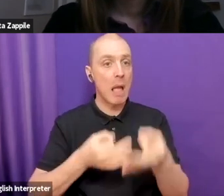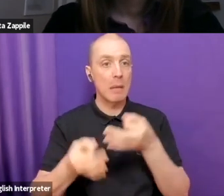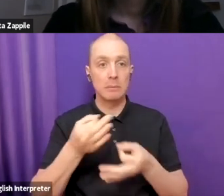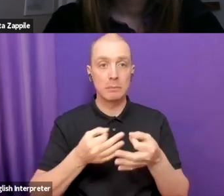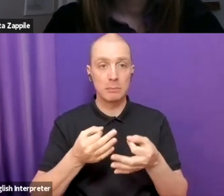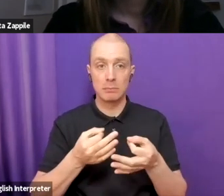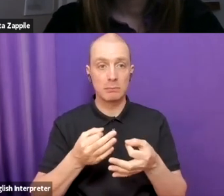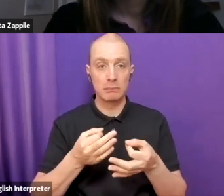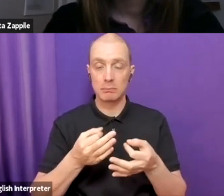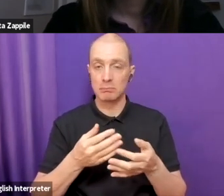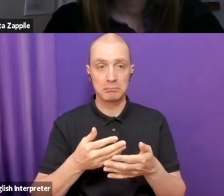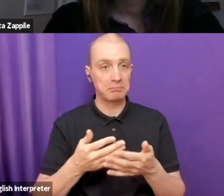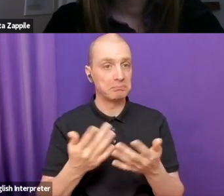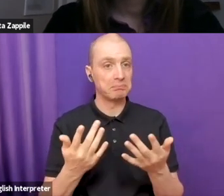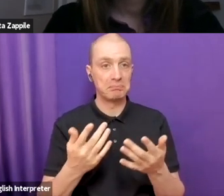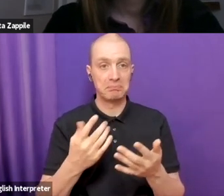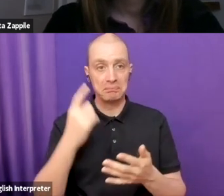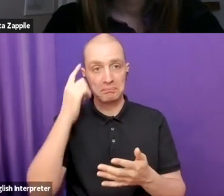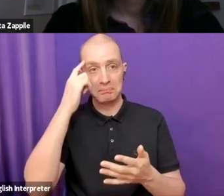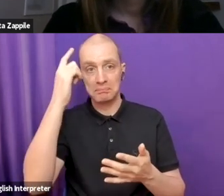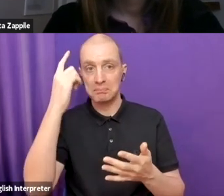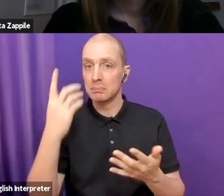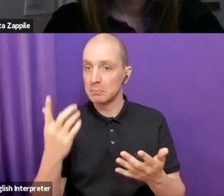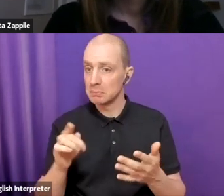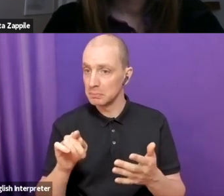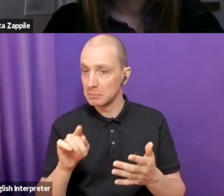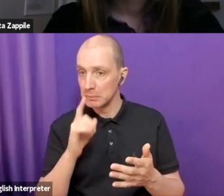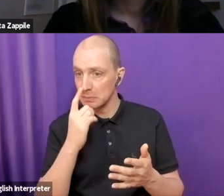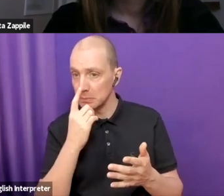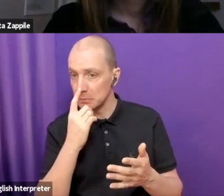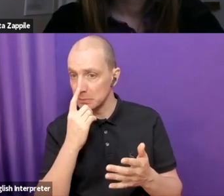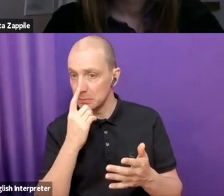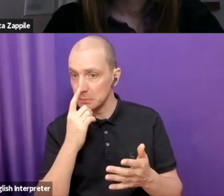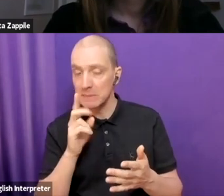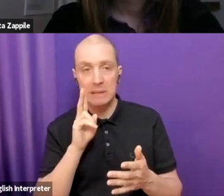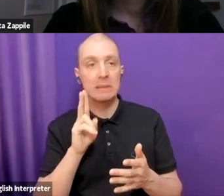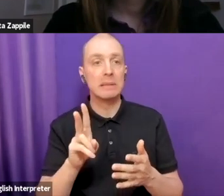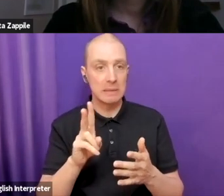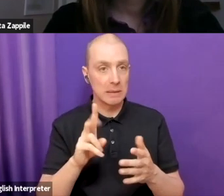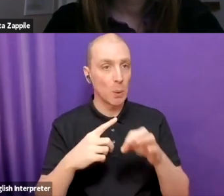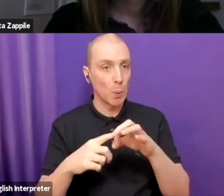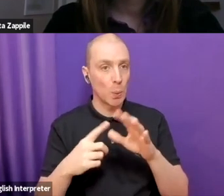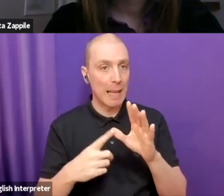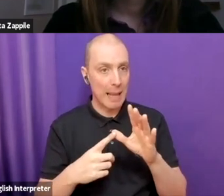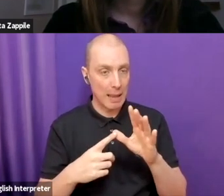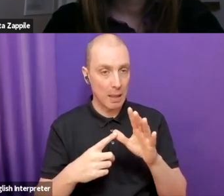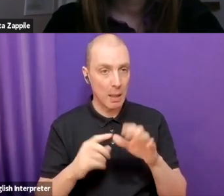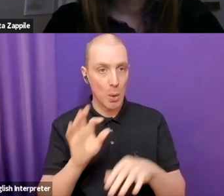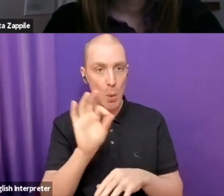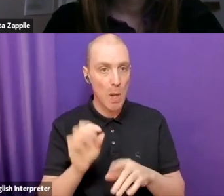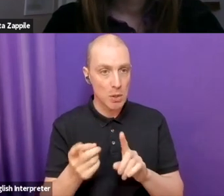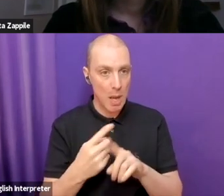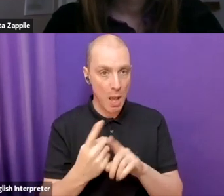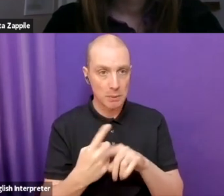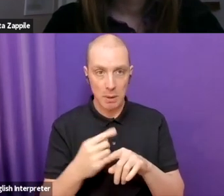any questions that they might have. I can see some questions popping up in the question and answer section, so that's excellent. So if you want to just take a